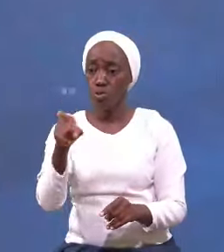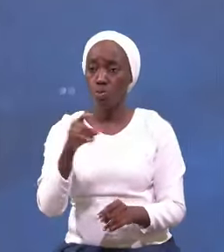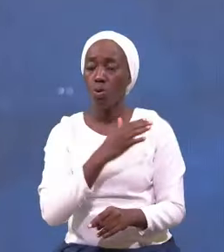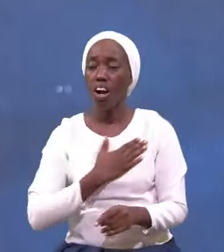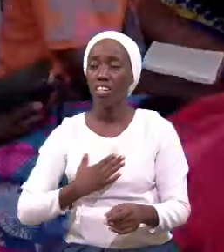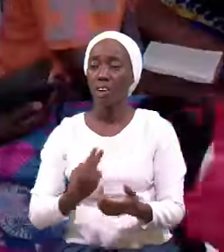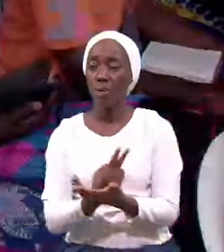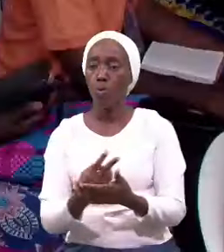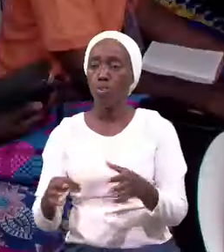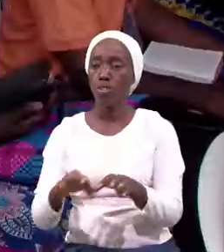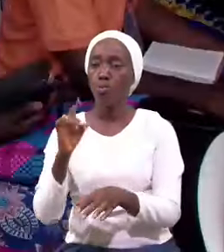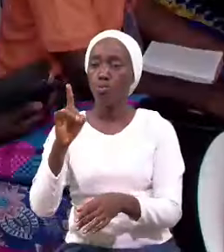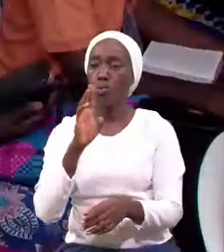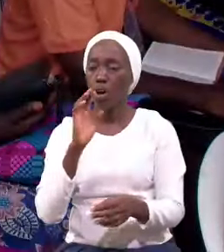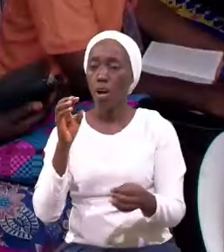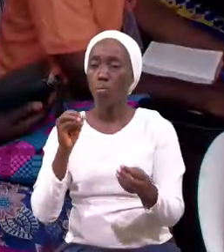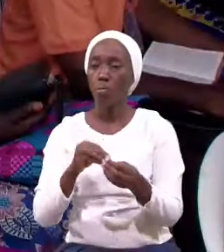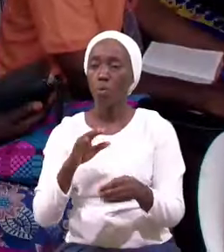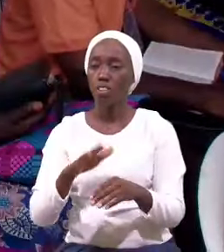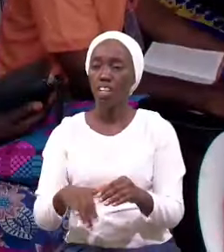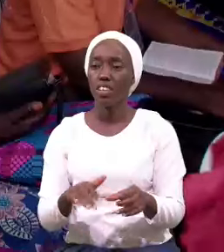than majority.